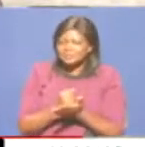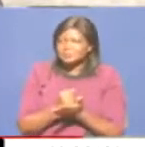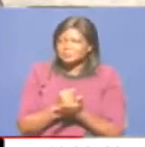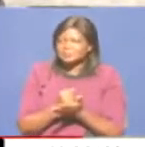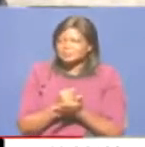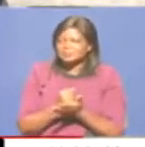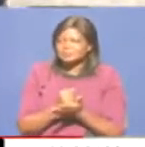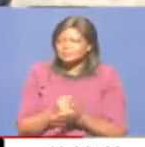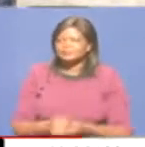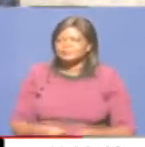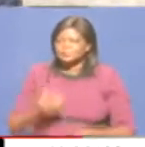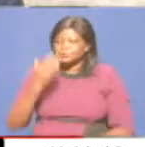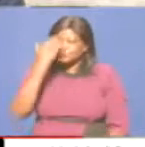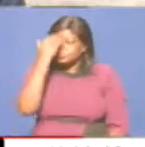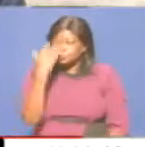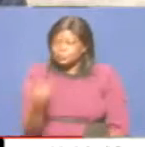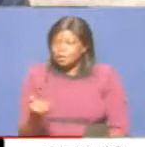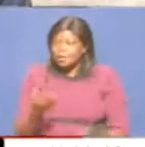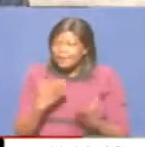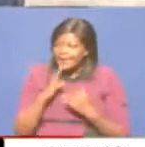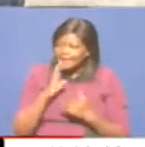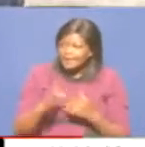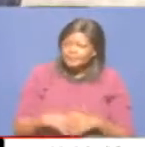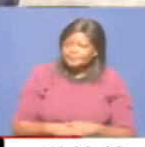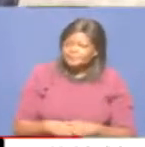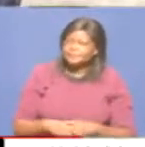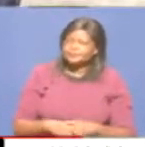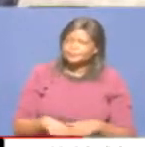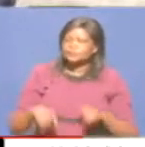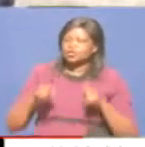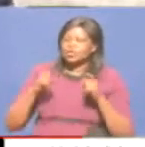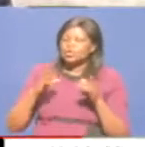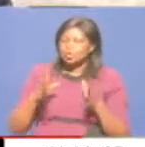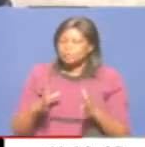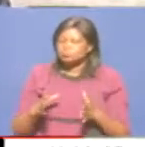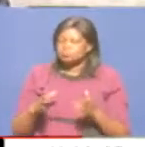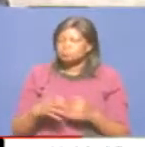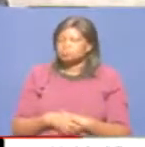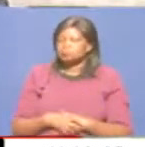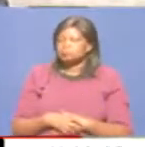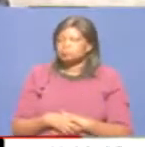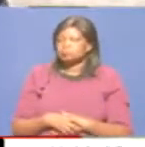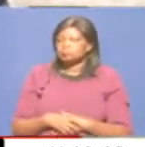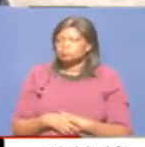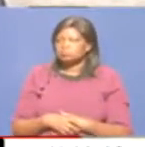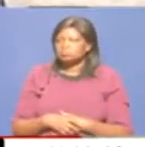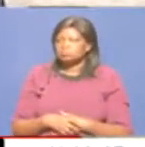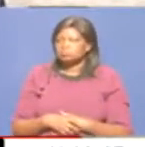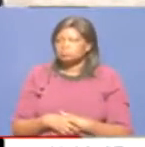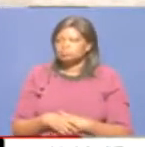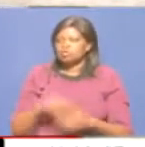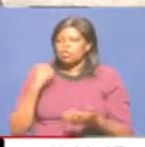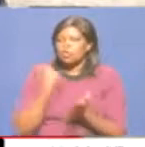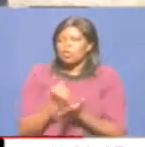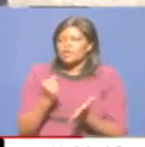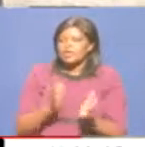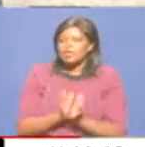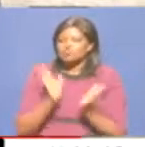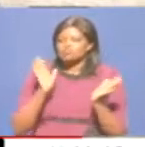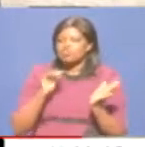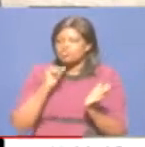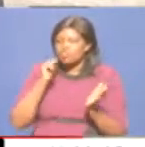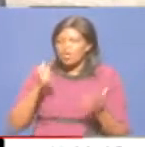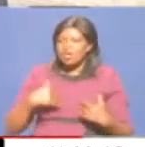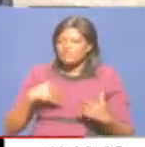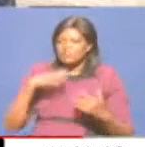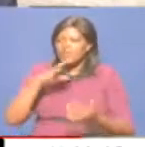unaudited because, mm-hmm. maybe the controller, the general controller here, mm-hmm. the auditor general, does not have the